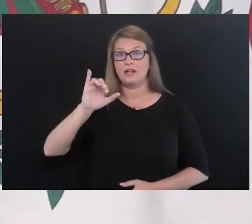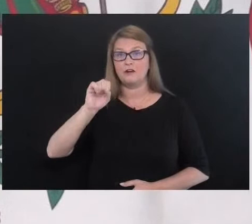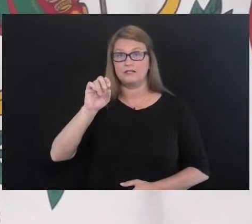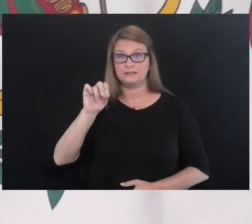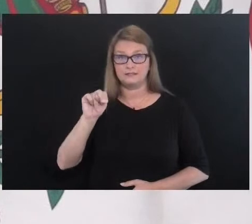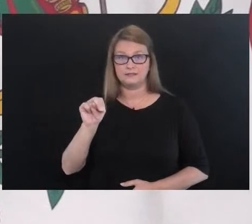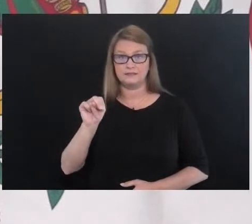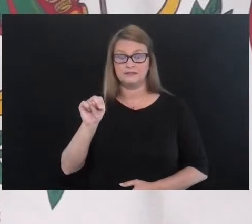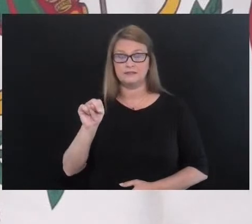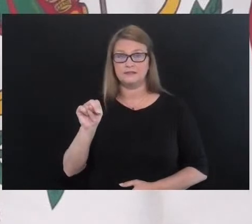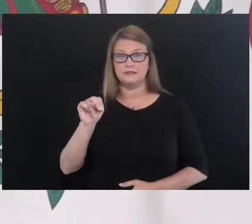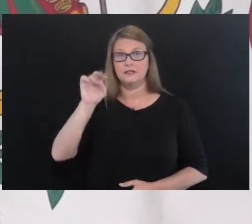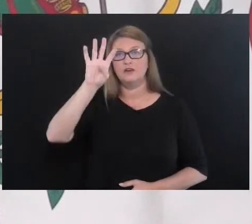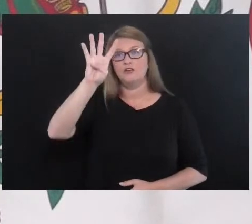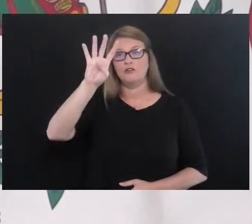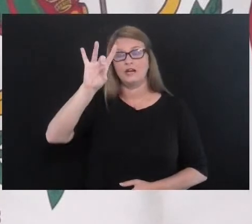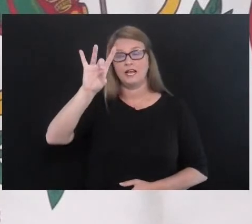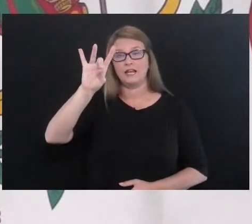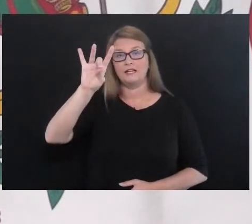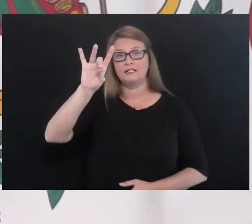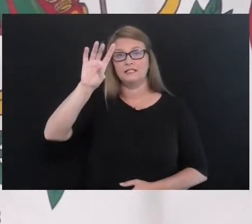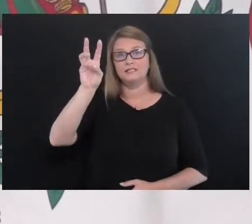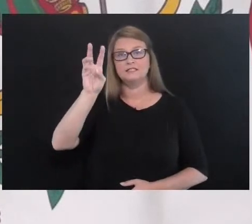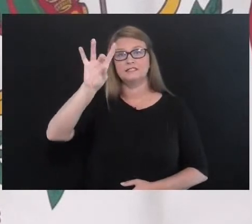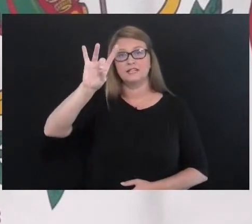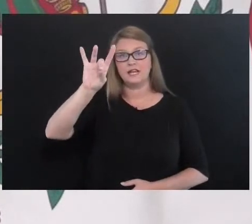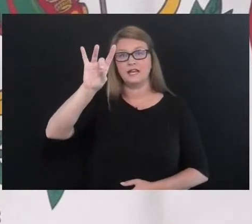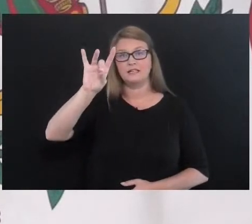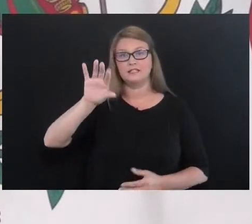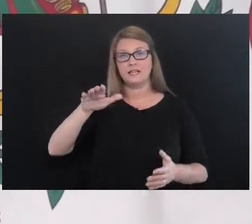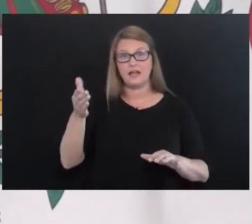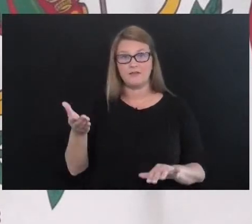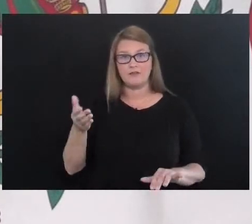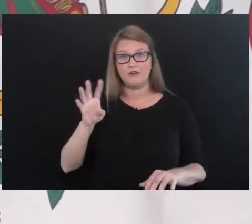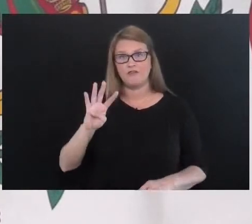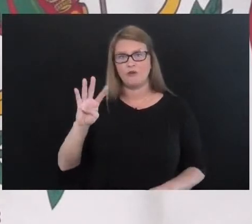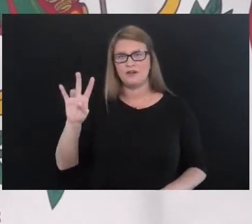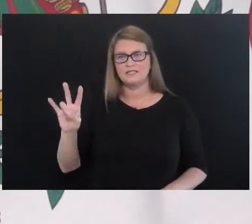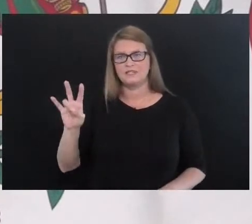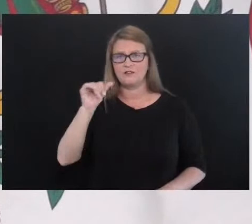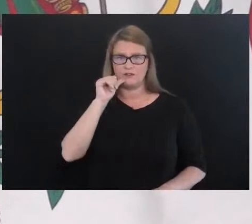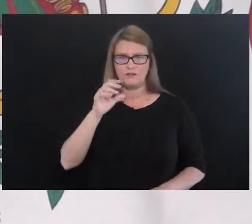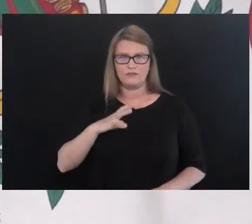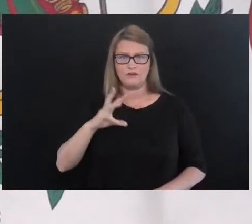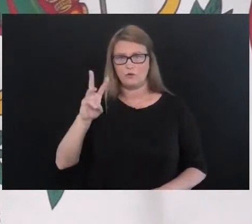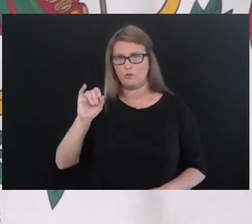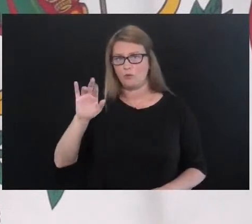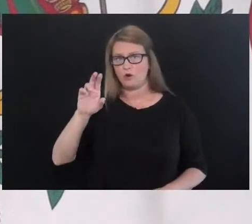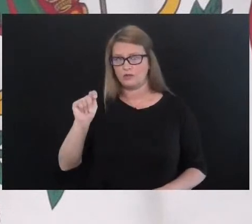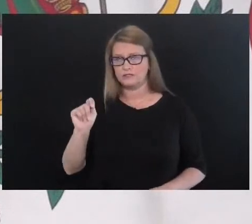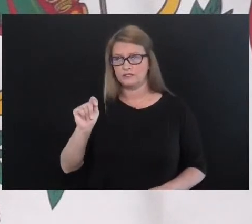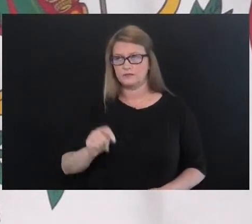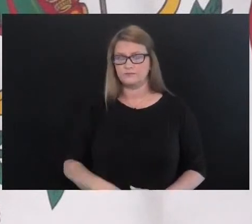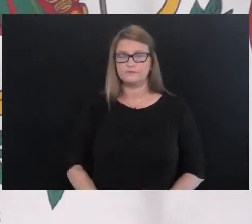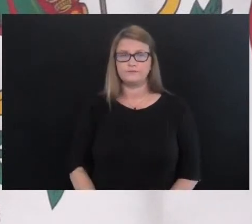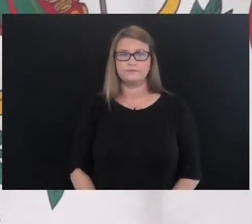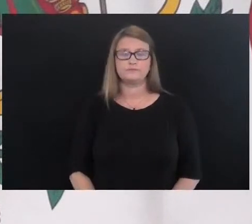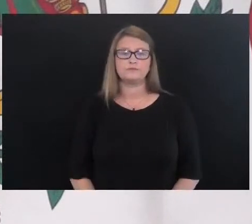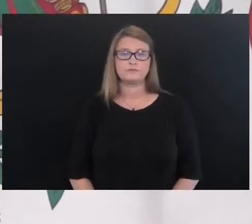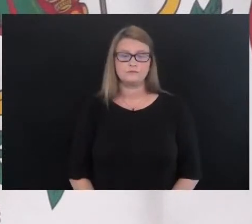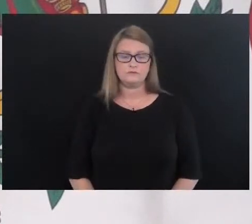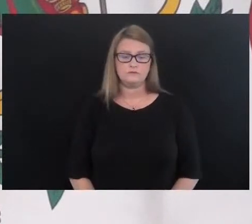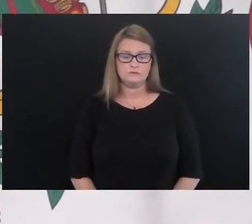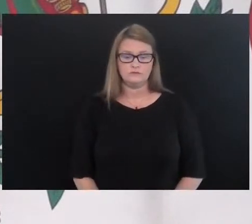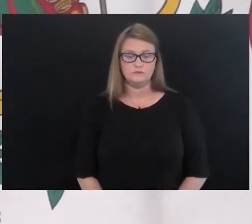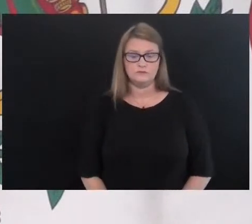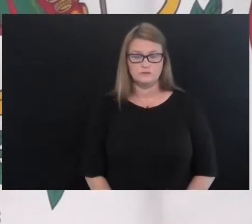County. And the 4,868th death is a 47-year-old female from Wirt County. We were there